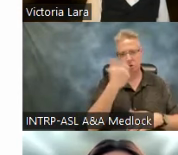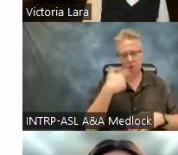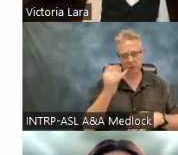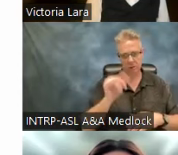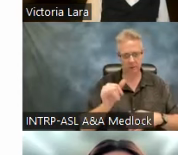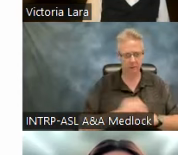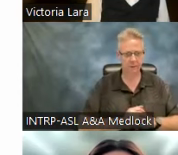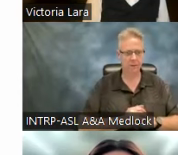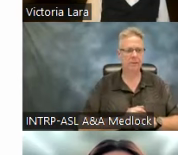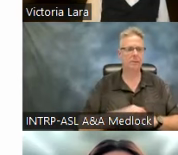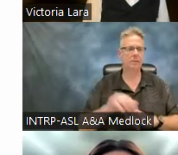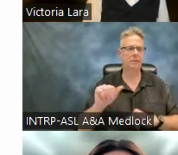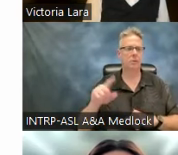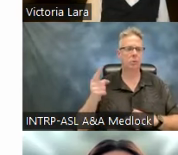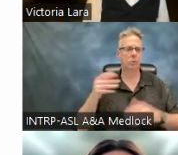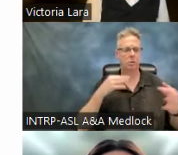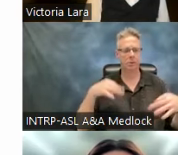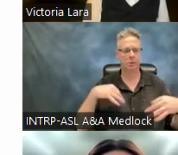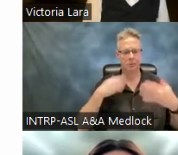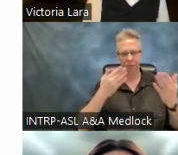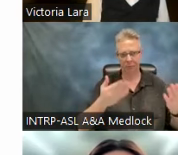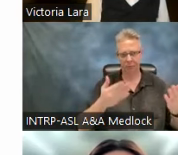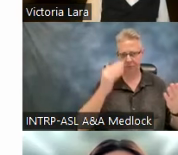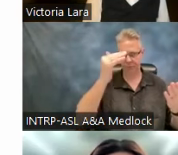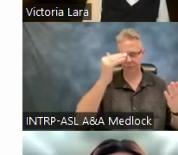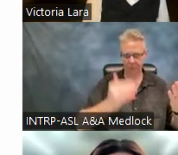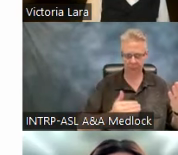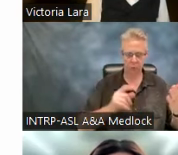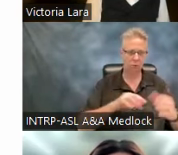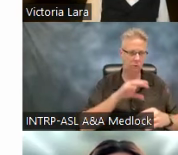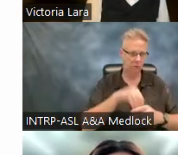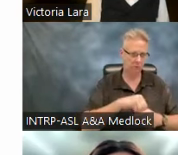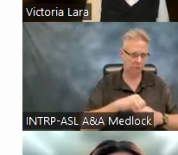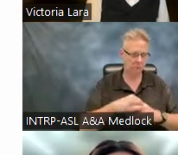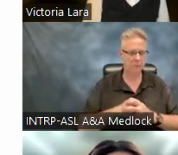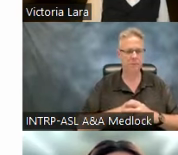So A1 outlines what a policy recommendation should contain.